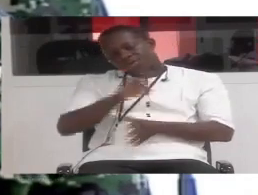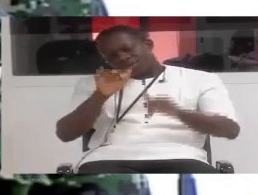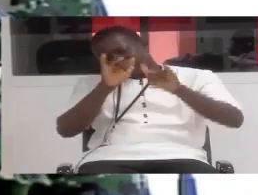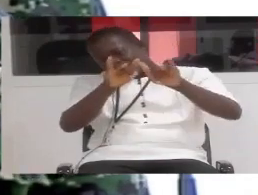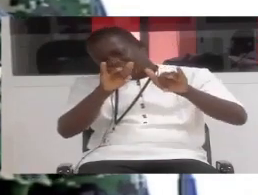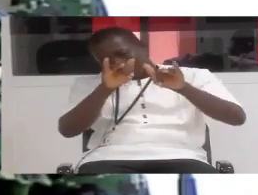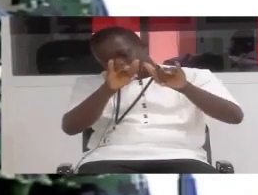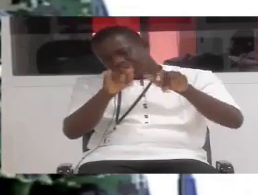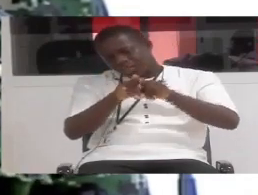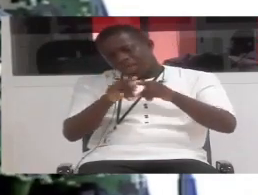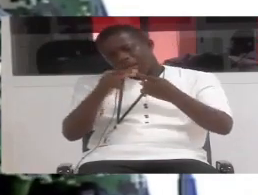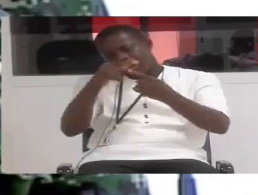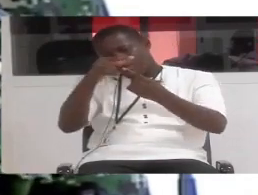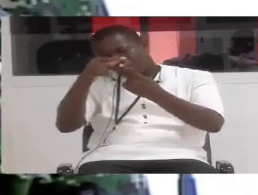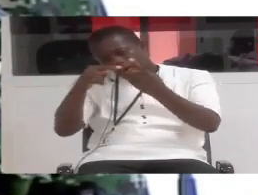dal ay